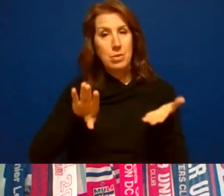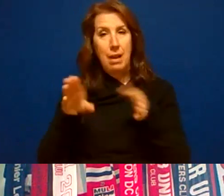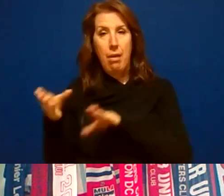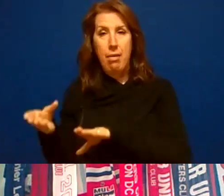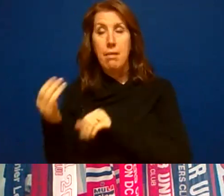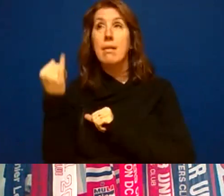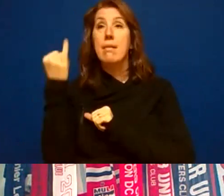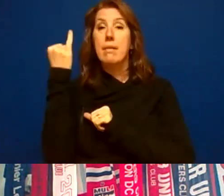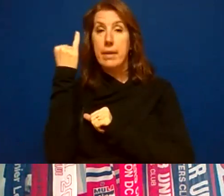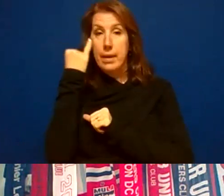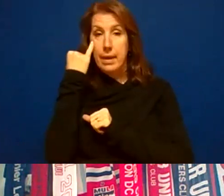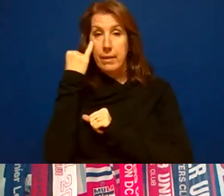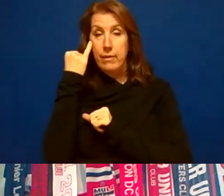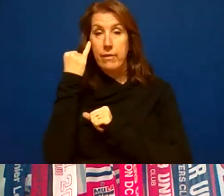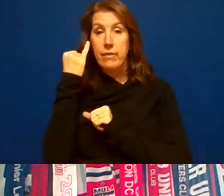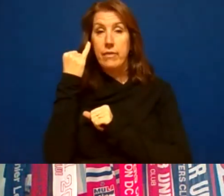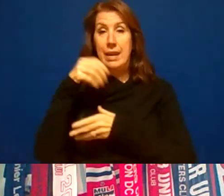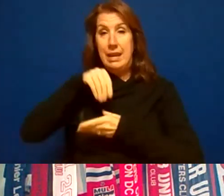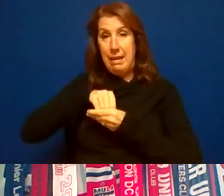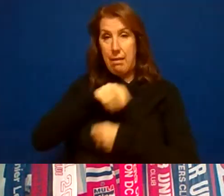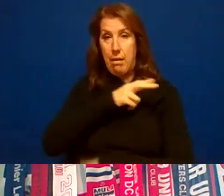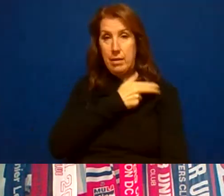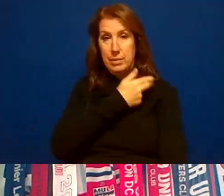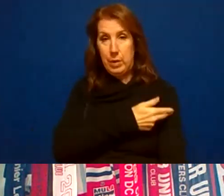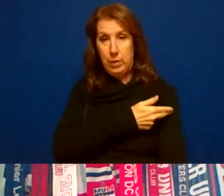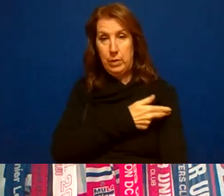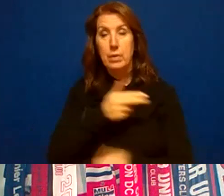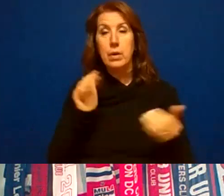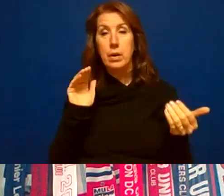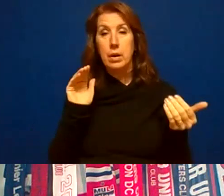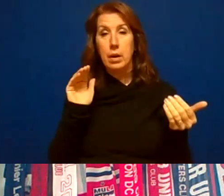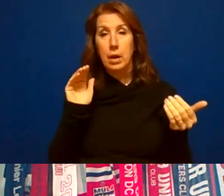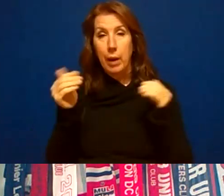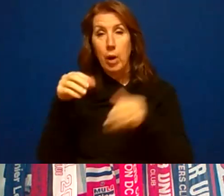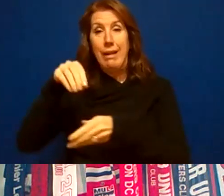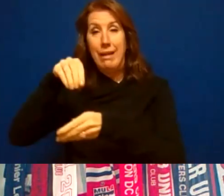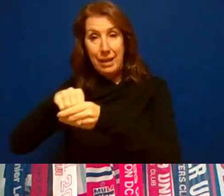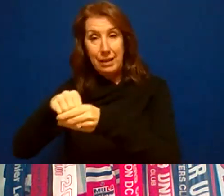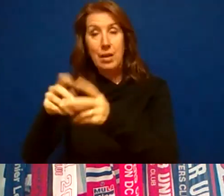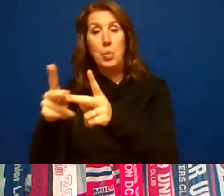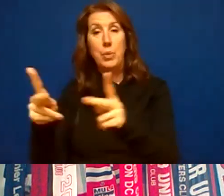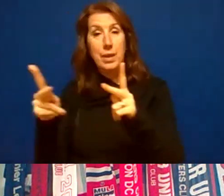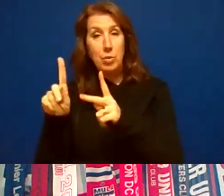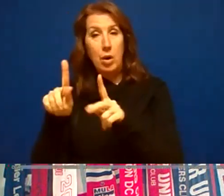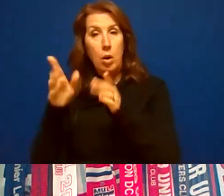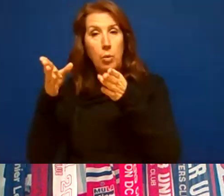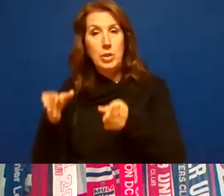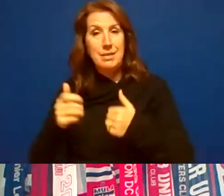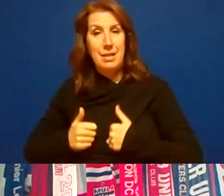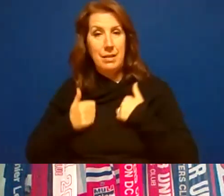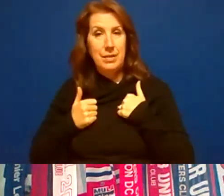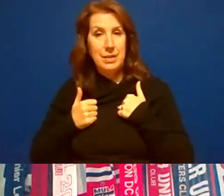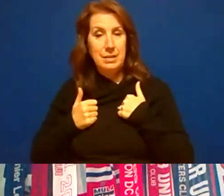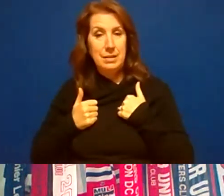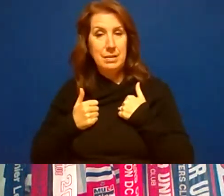if they happened in the hospital as opposed to in the facility where someone lives. And I think people